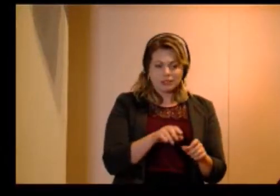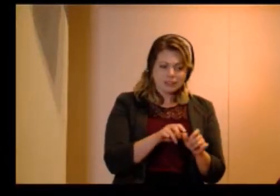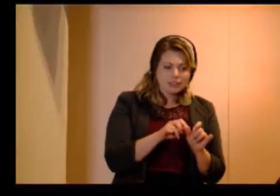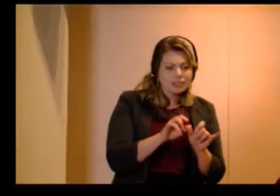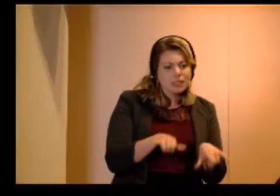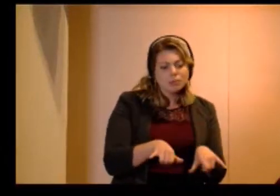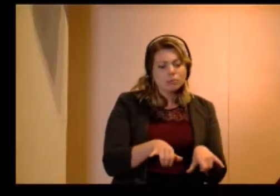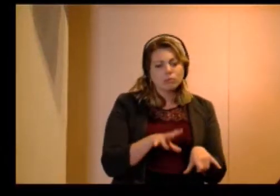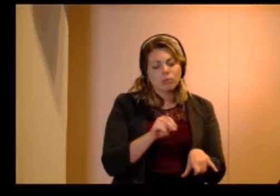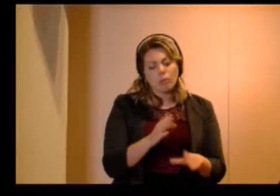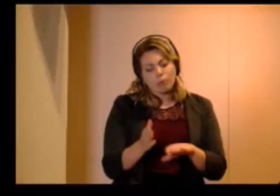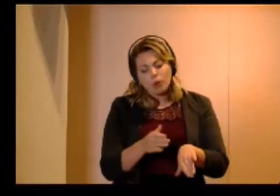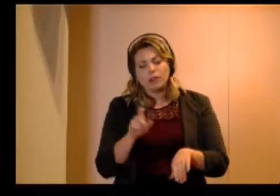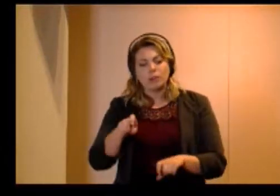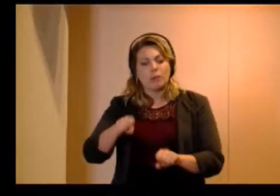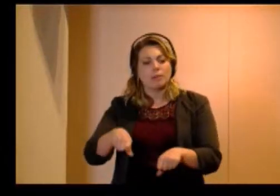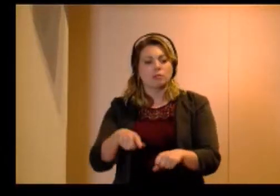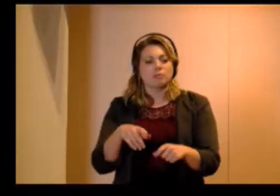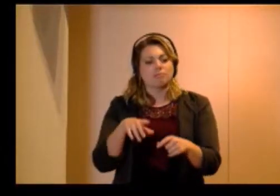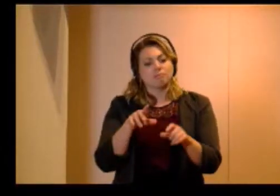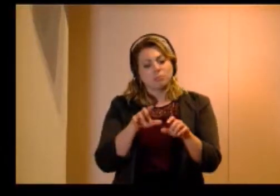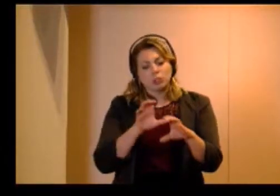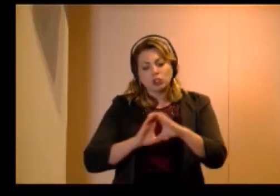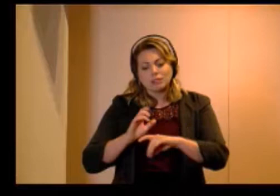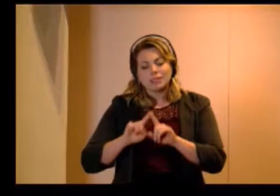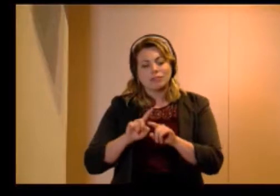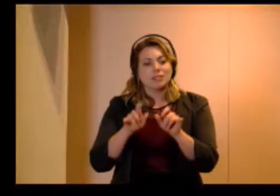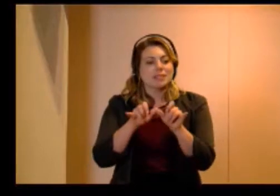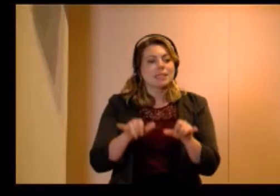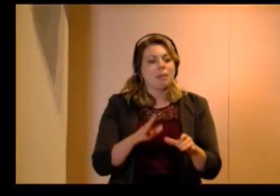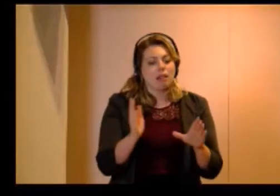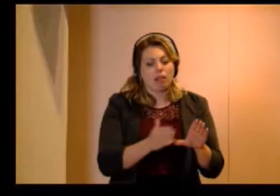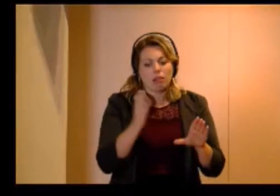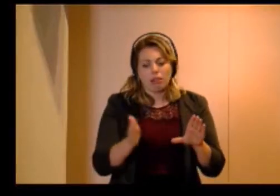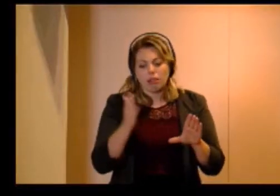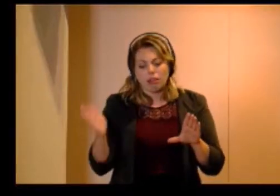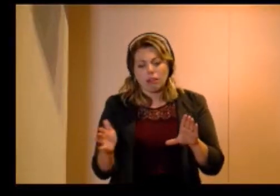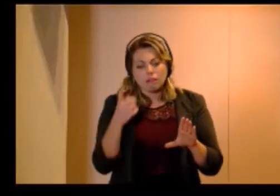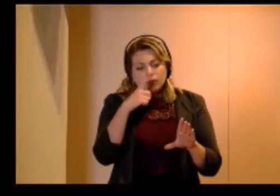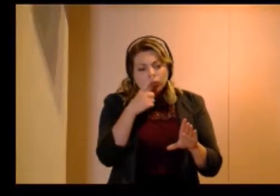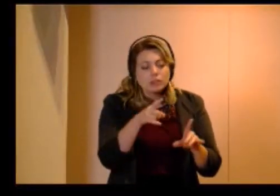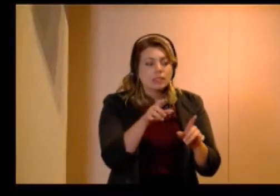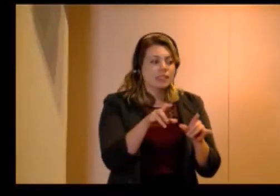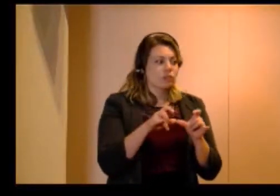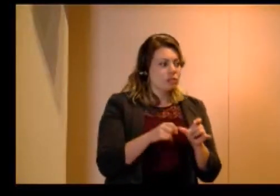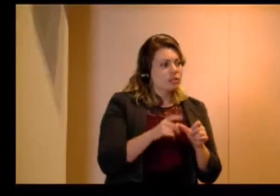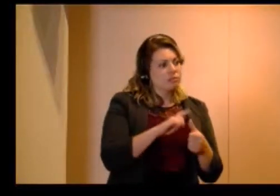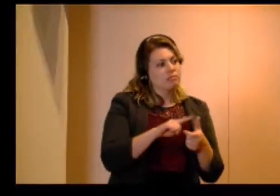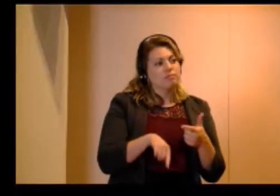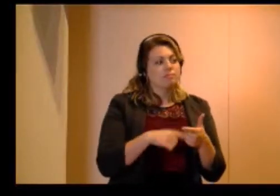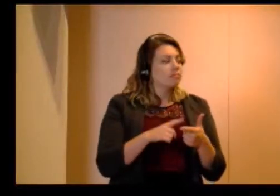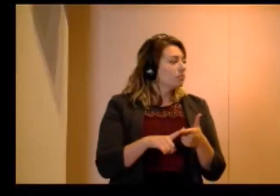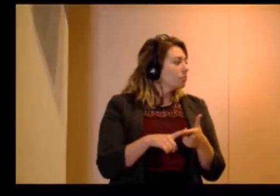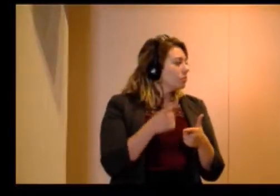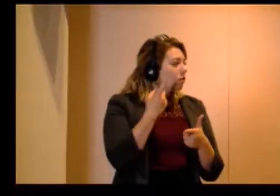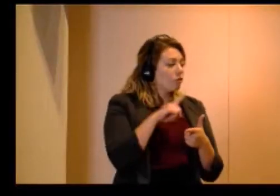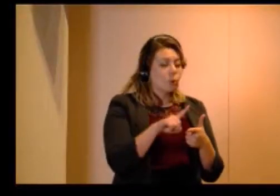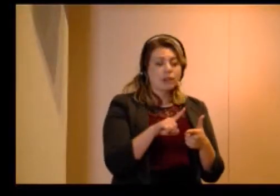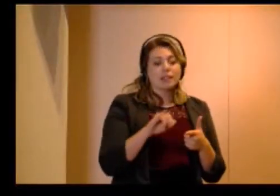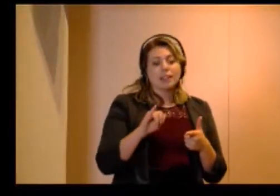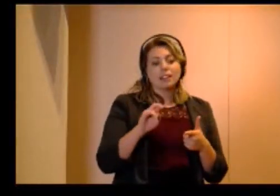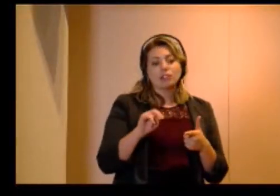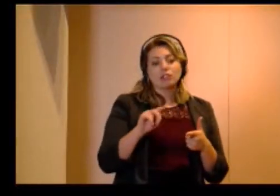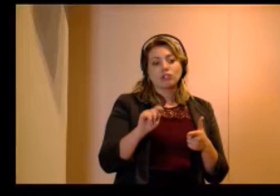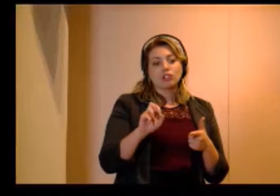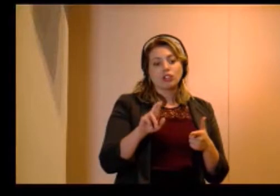search systematically through a large amount of data. I think for engineering, for these interdisciplinary